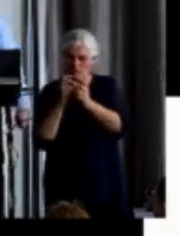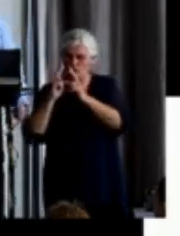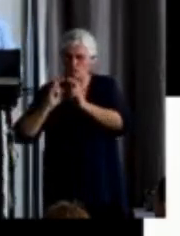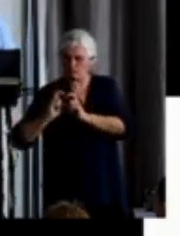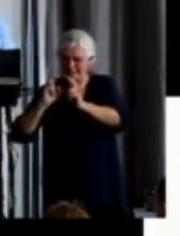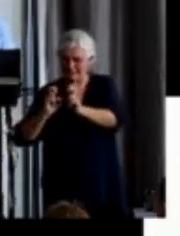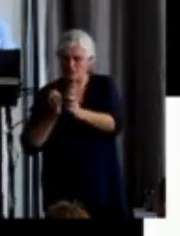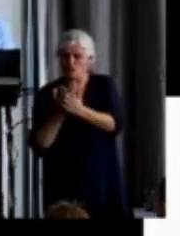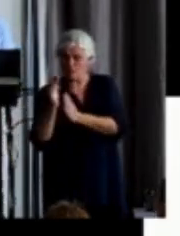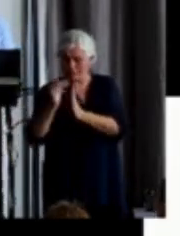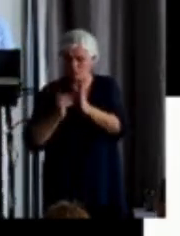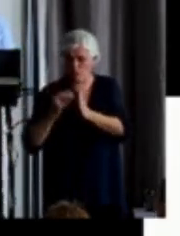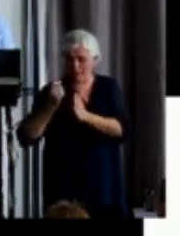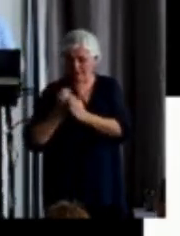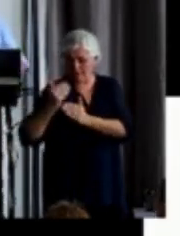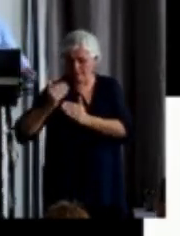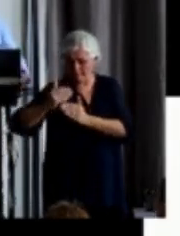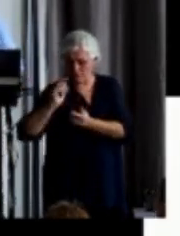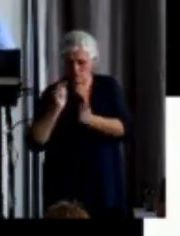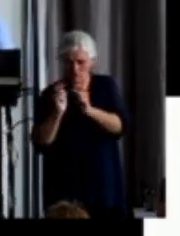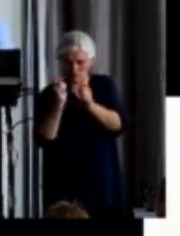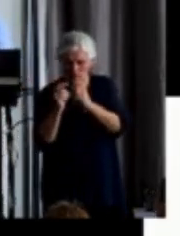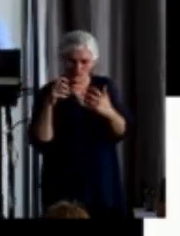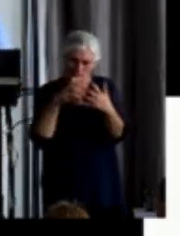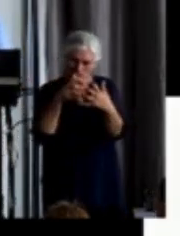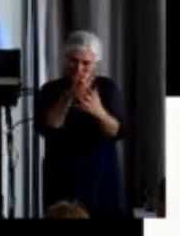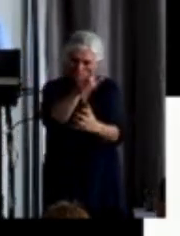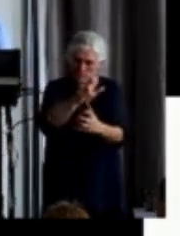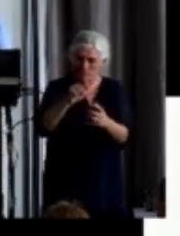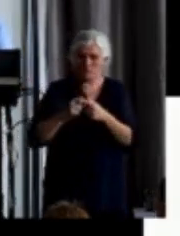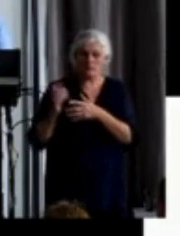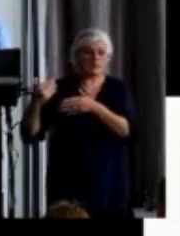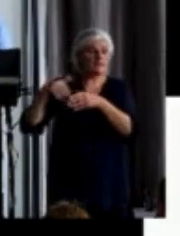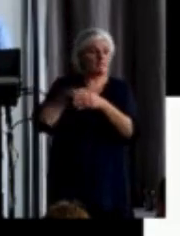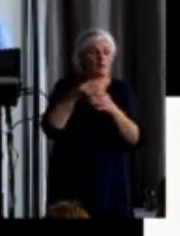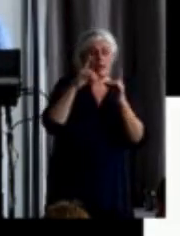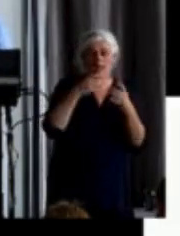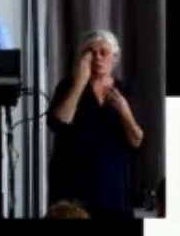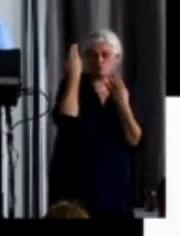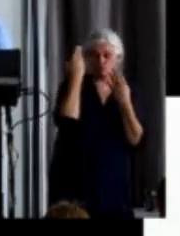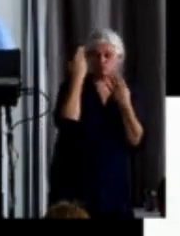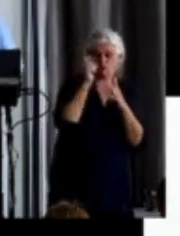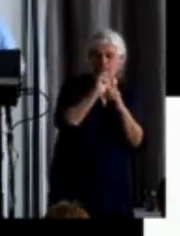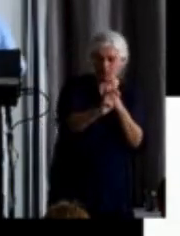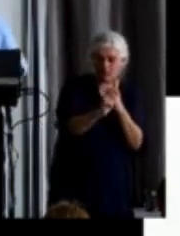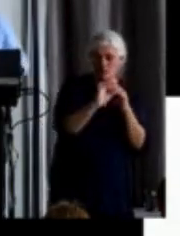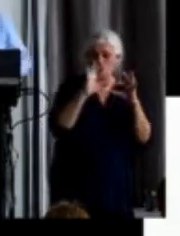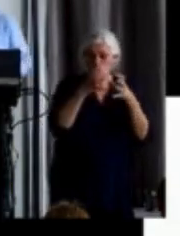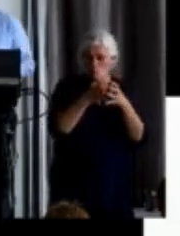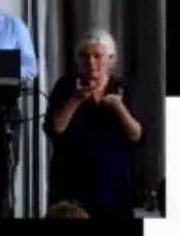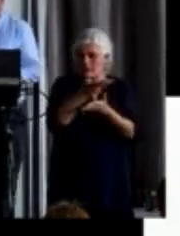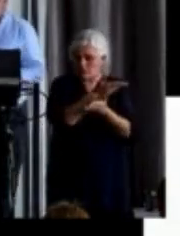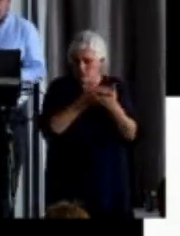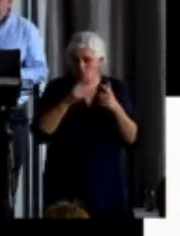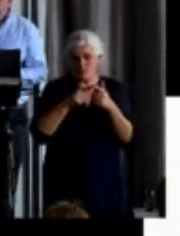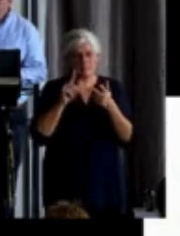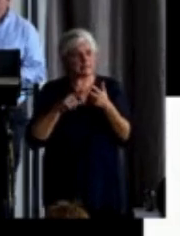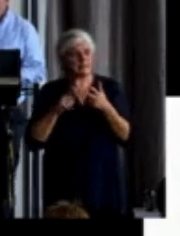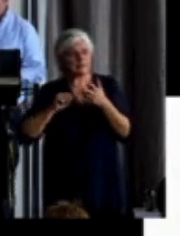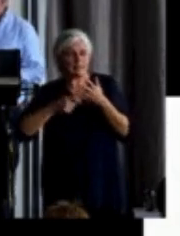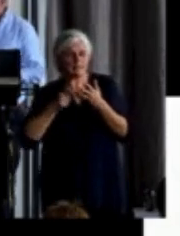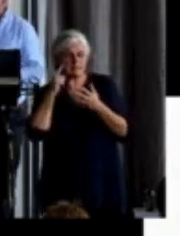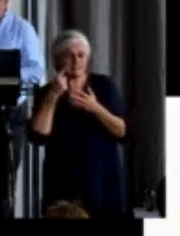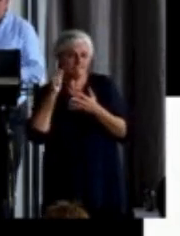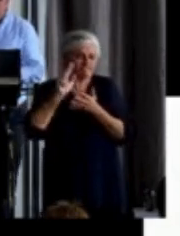research program. We were involved with health professional interviews and group discussions. We also tested the validity of